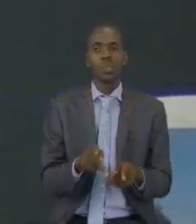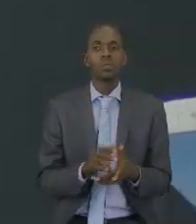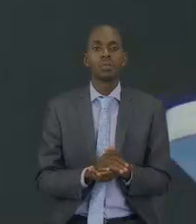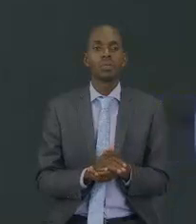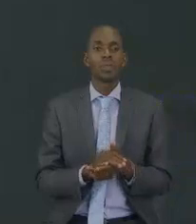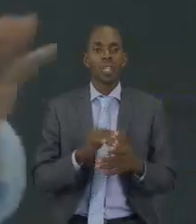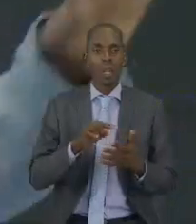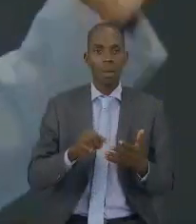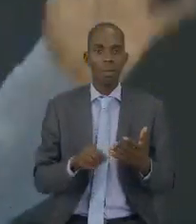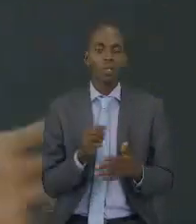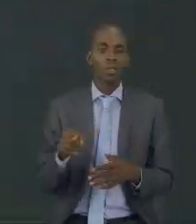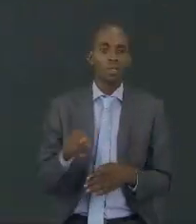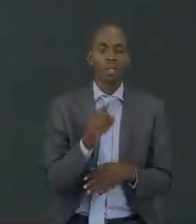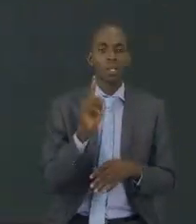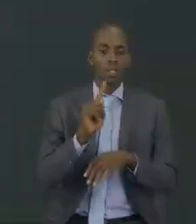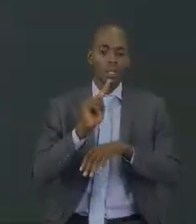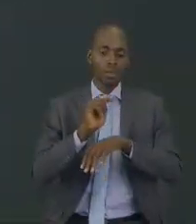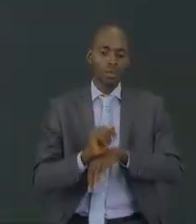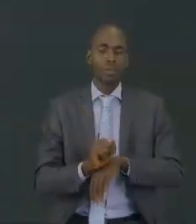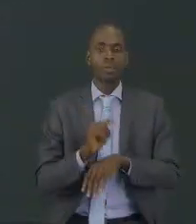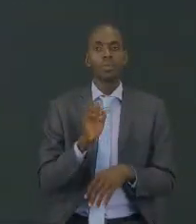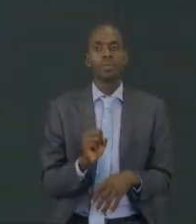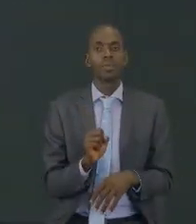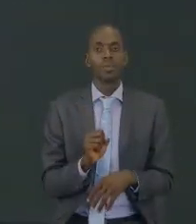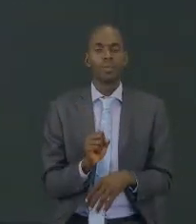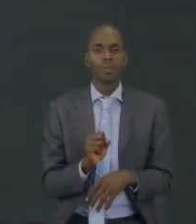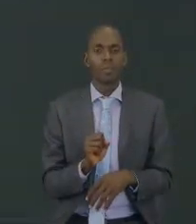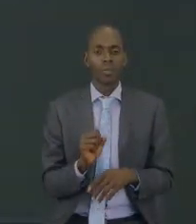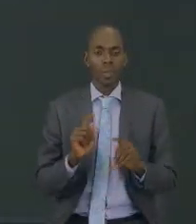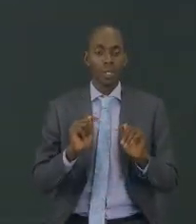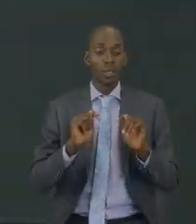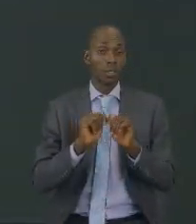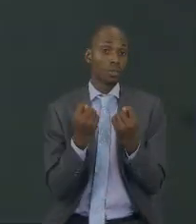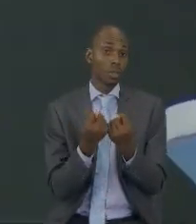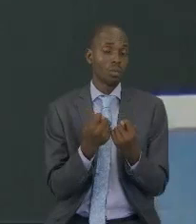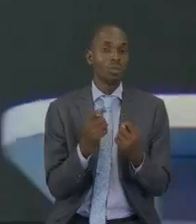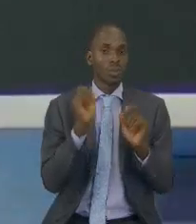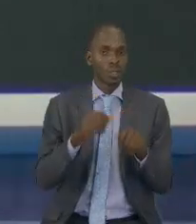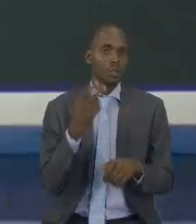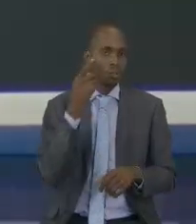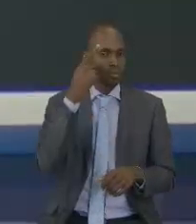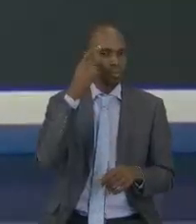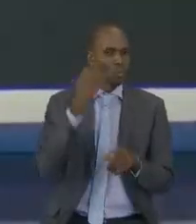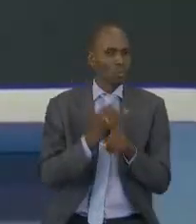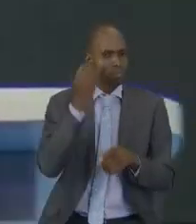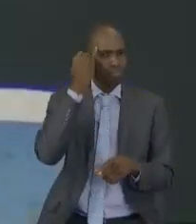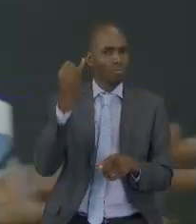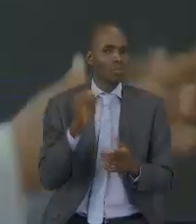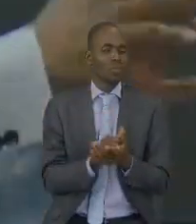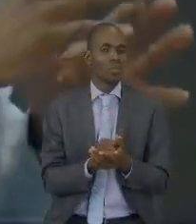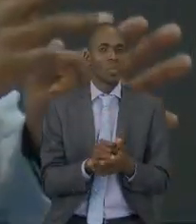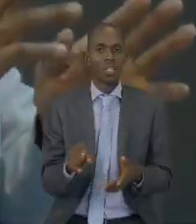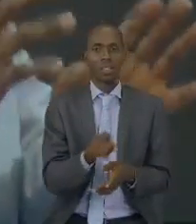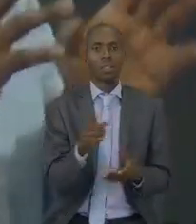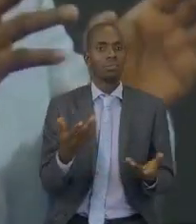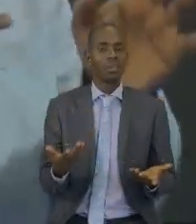person among their tribes. Can you imagine that? Look at them.